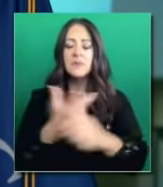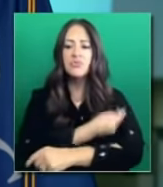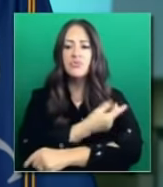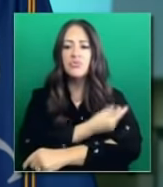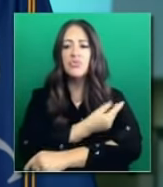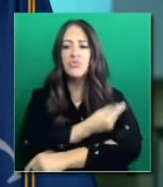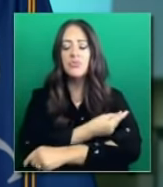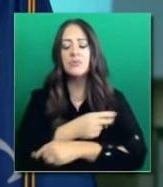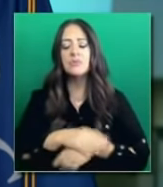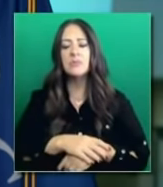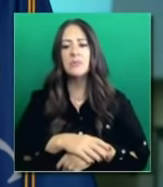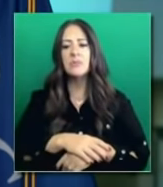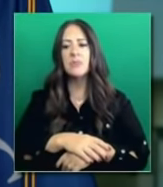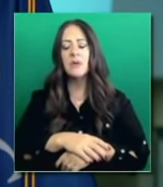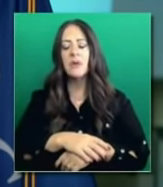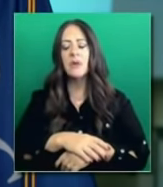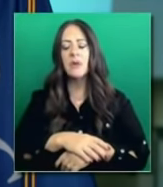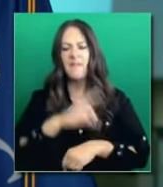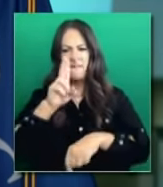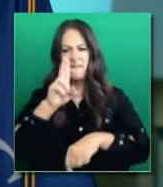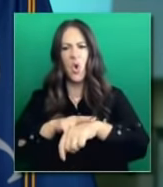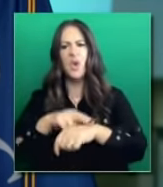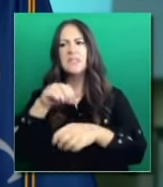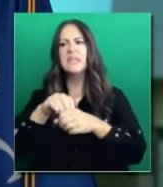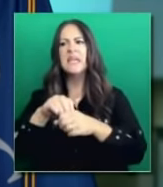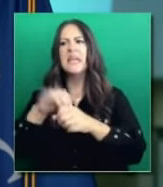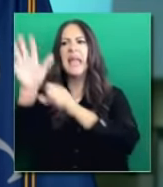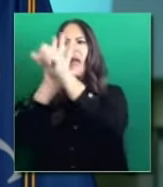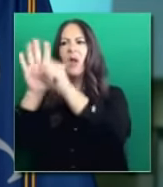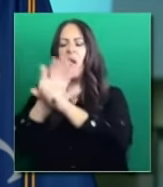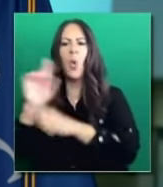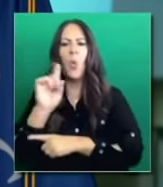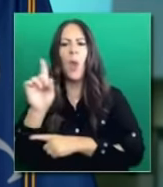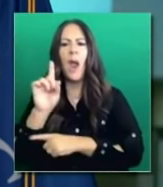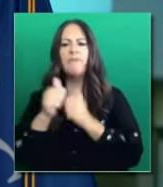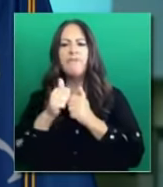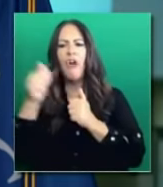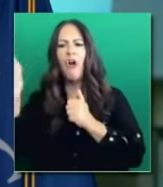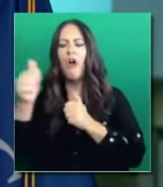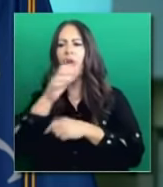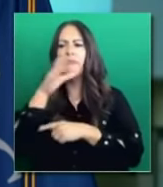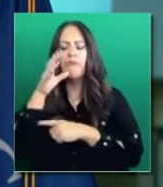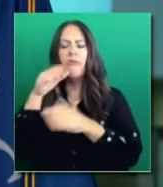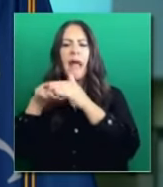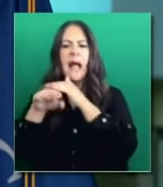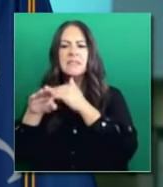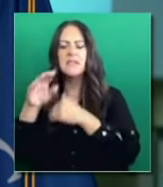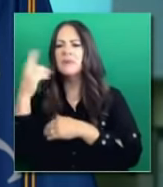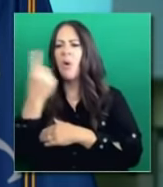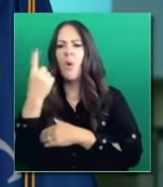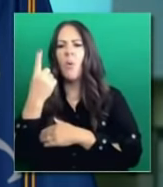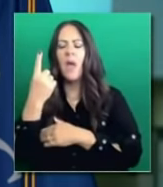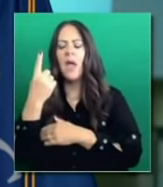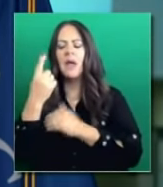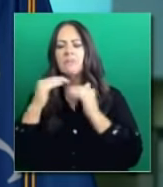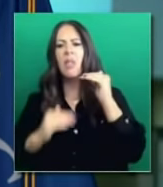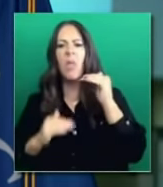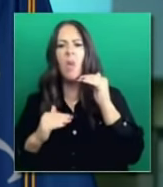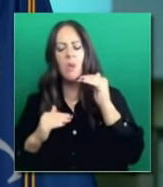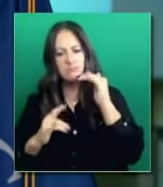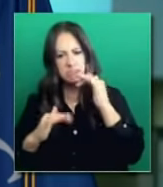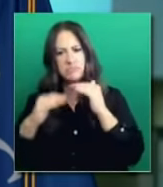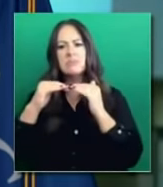underserved, more remote parts of the state where the needs are indeed great. And so, yes,